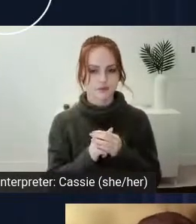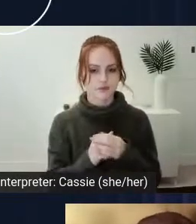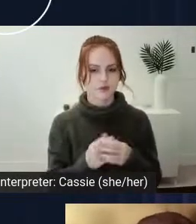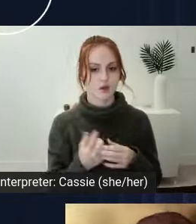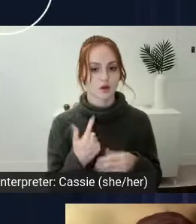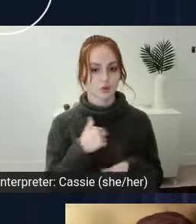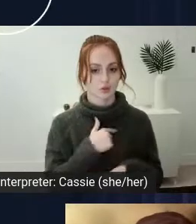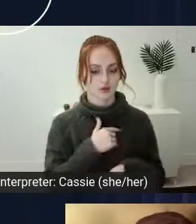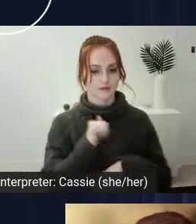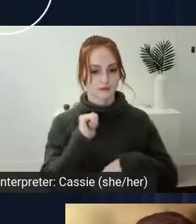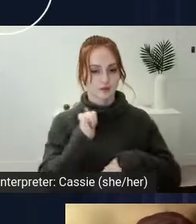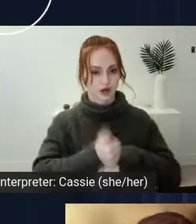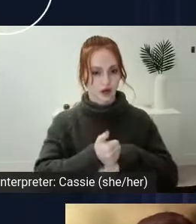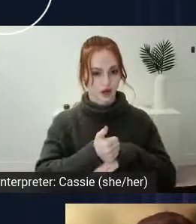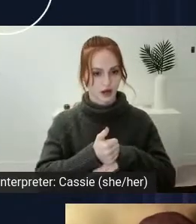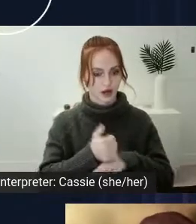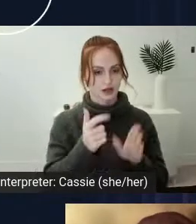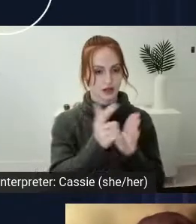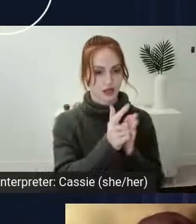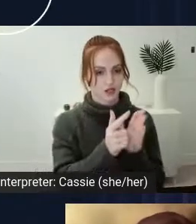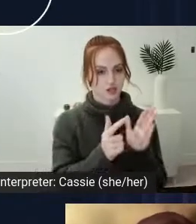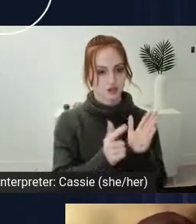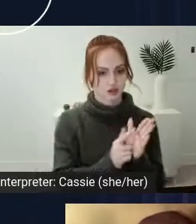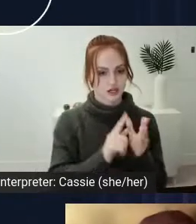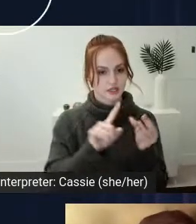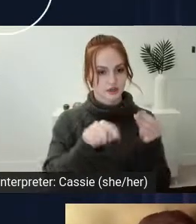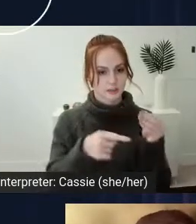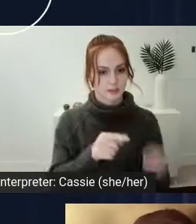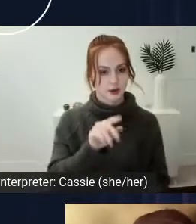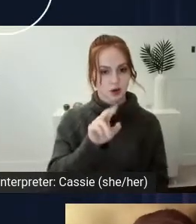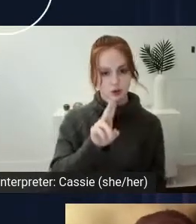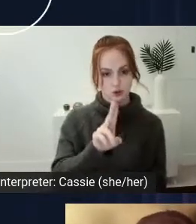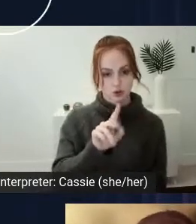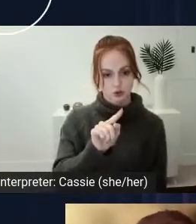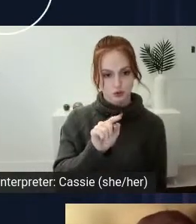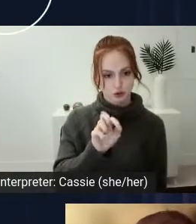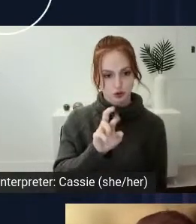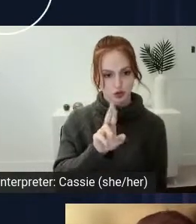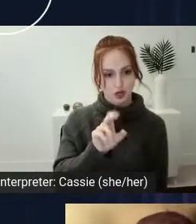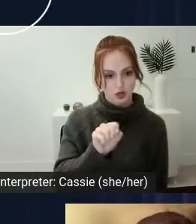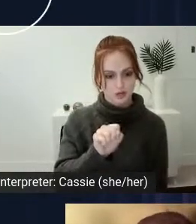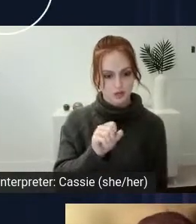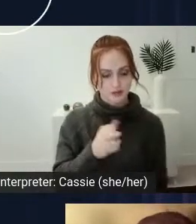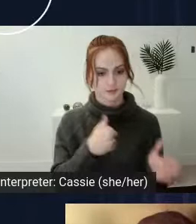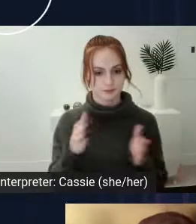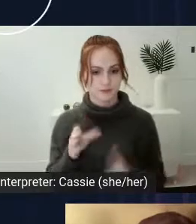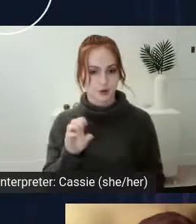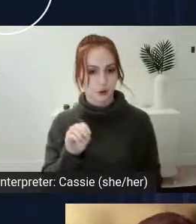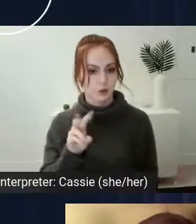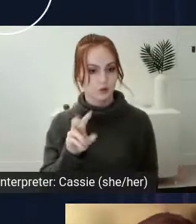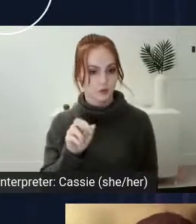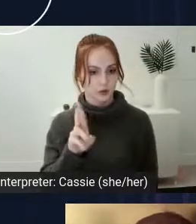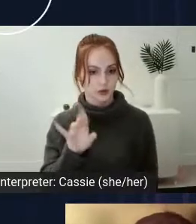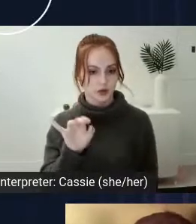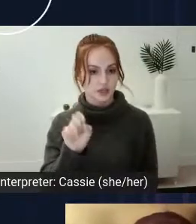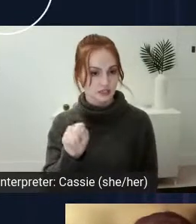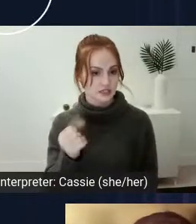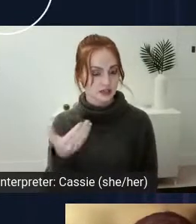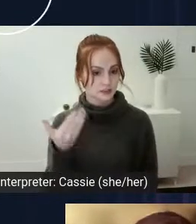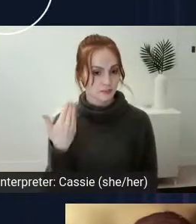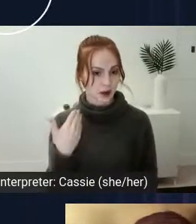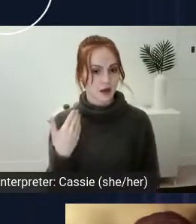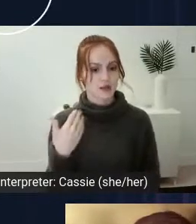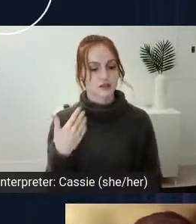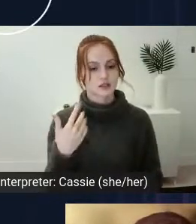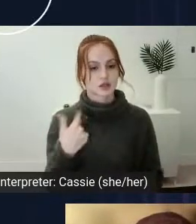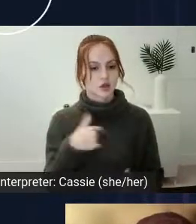legislation around uteruses and ovaries in the past, right? And legislating what decisions get